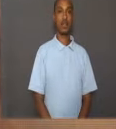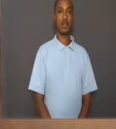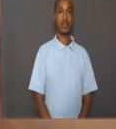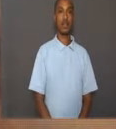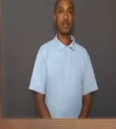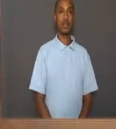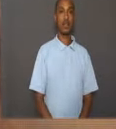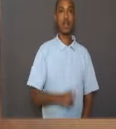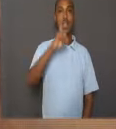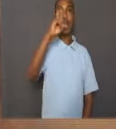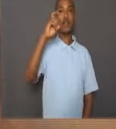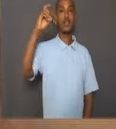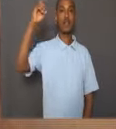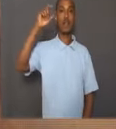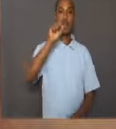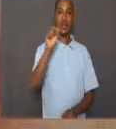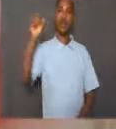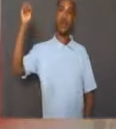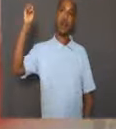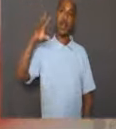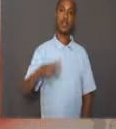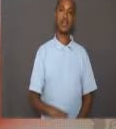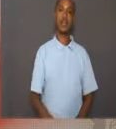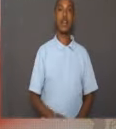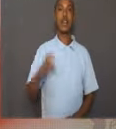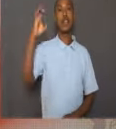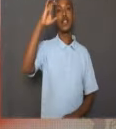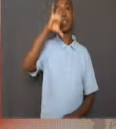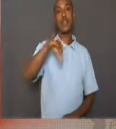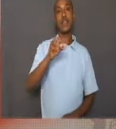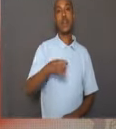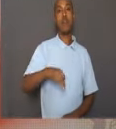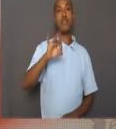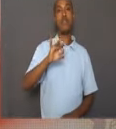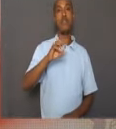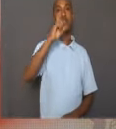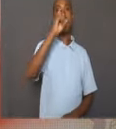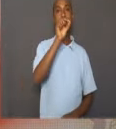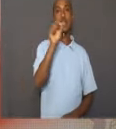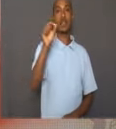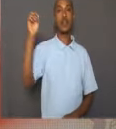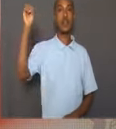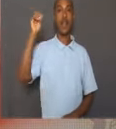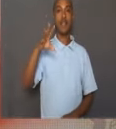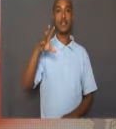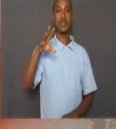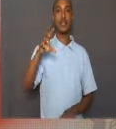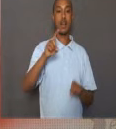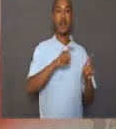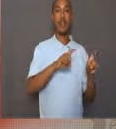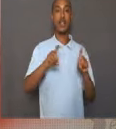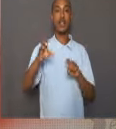them X-rays. The discovery of the X-ray led to